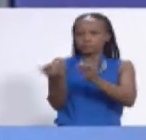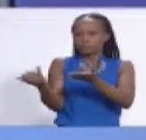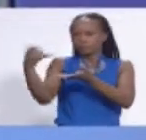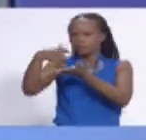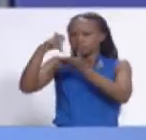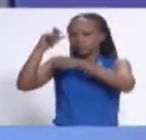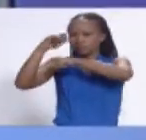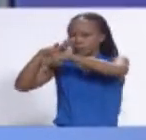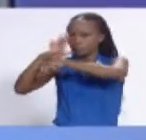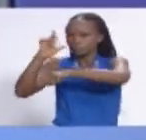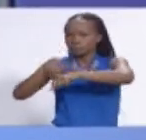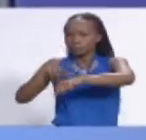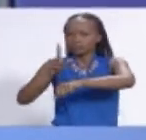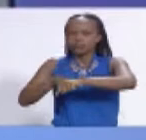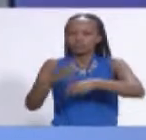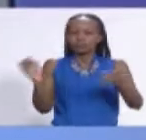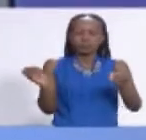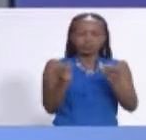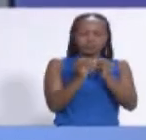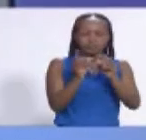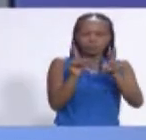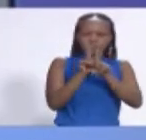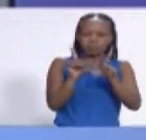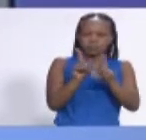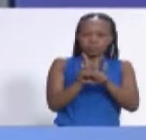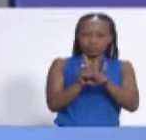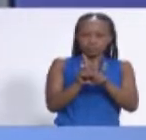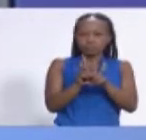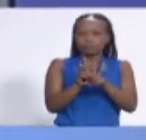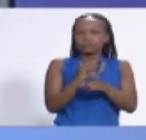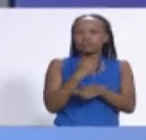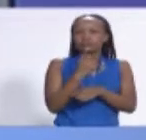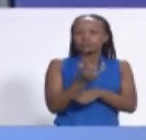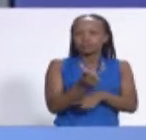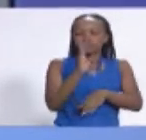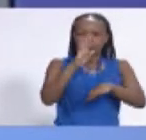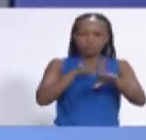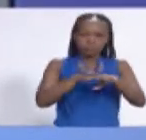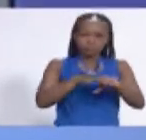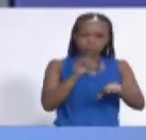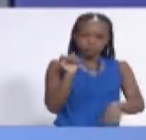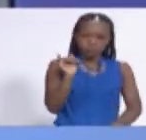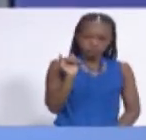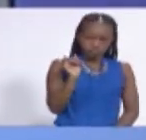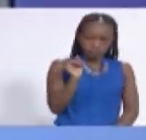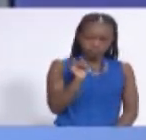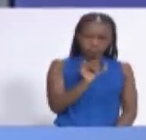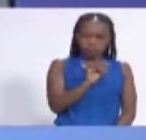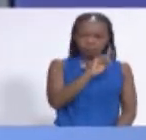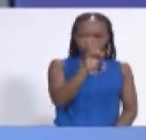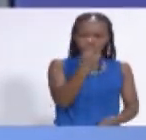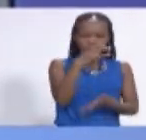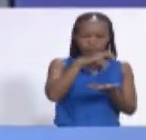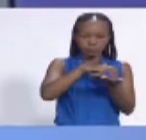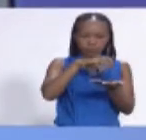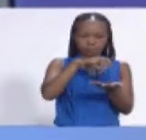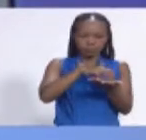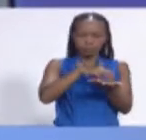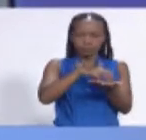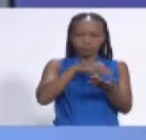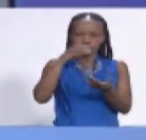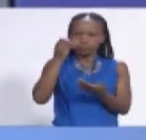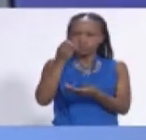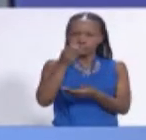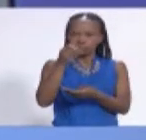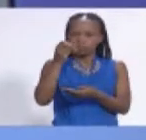on during a press briefing, and of course, while just giving an update on the first case of coronavirus in